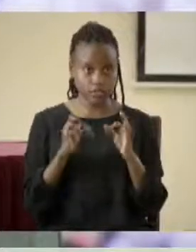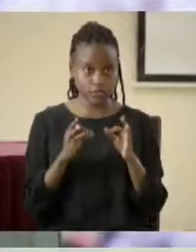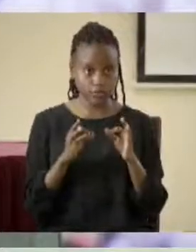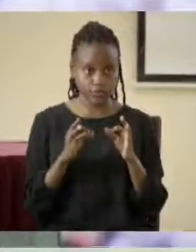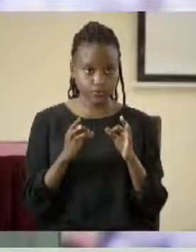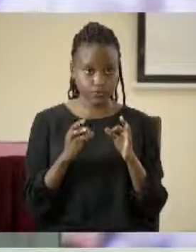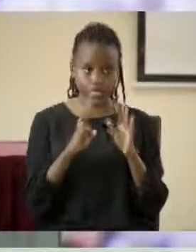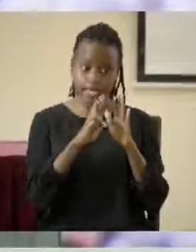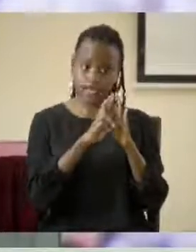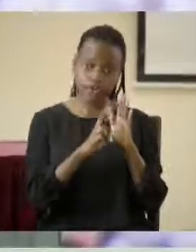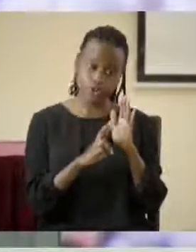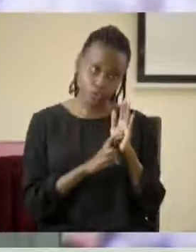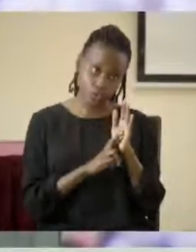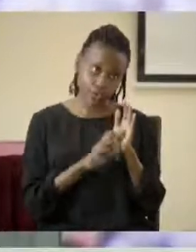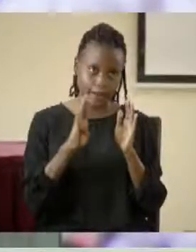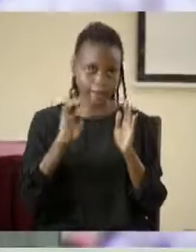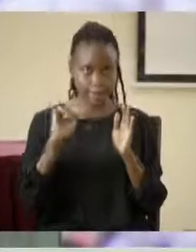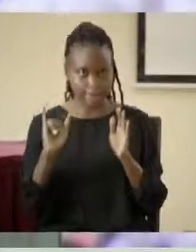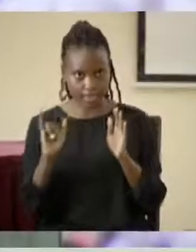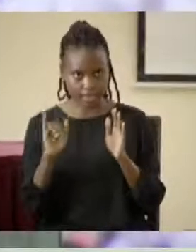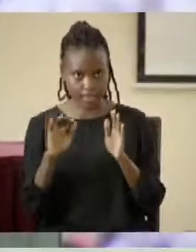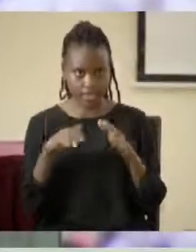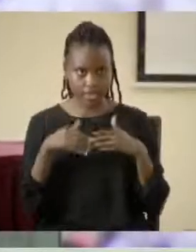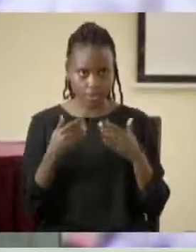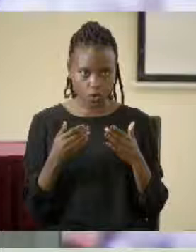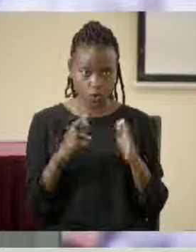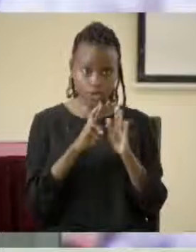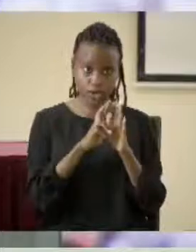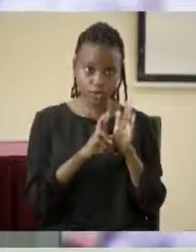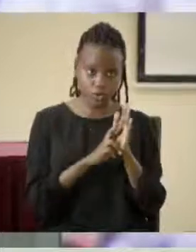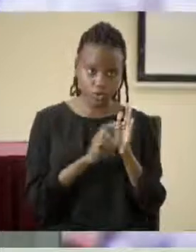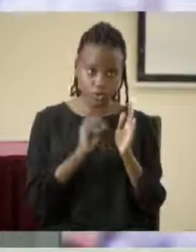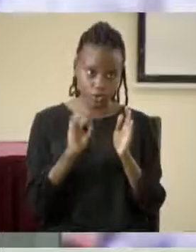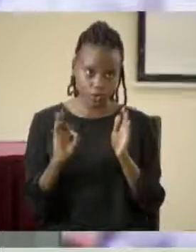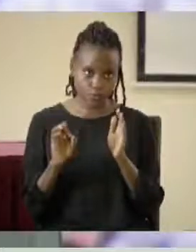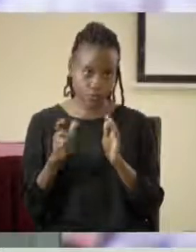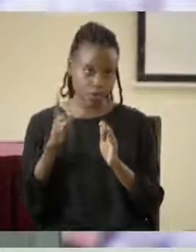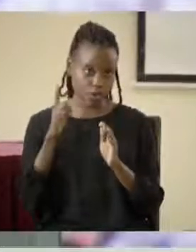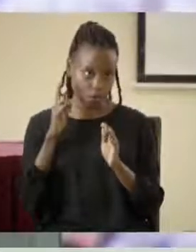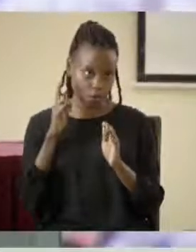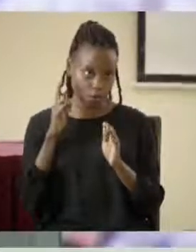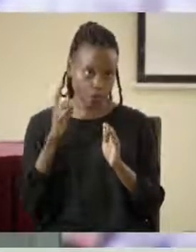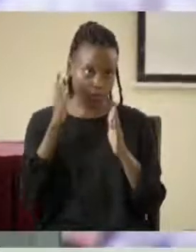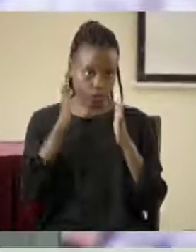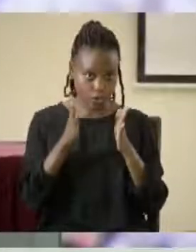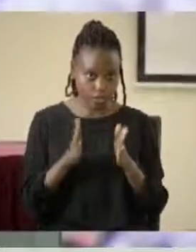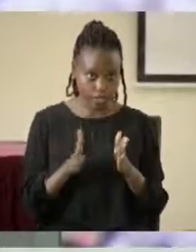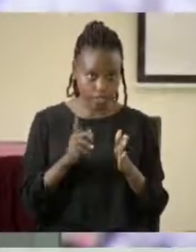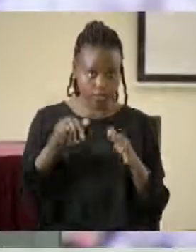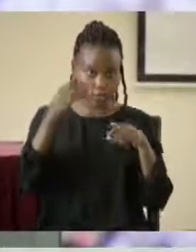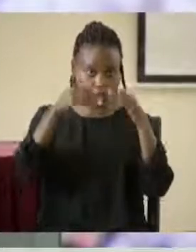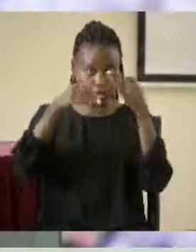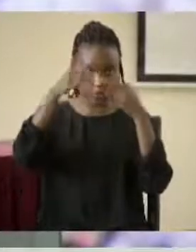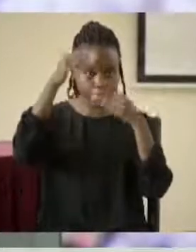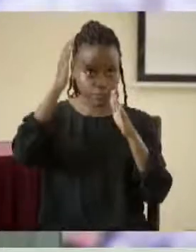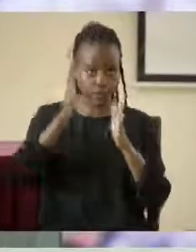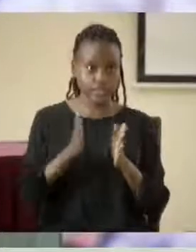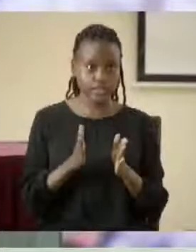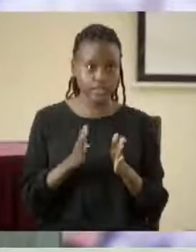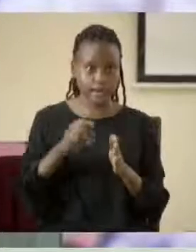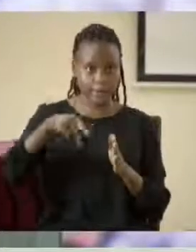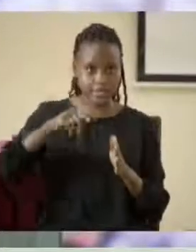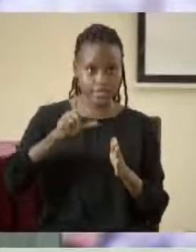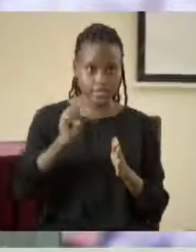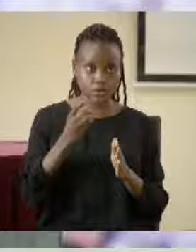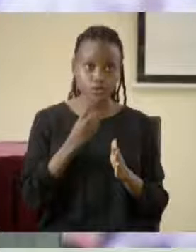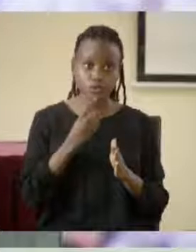ruling by law or the rule is of law, lawyers are what Professor Lumumba says